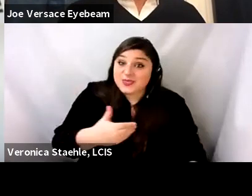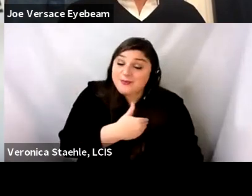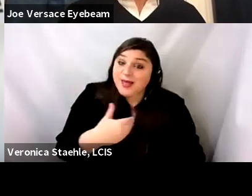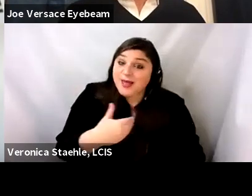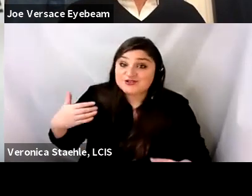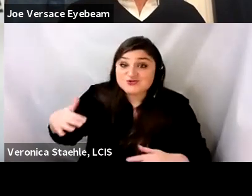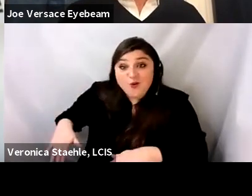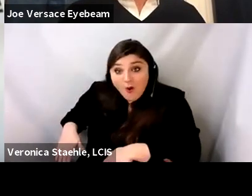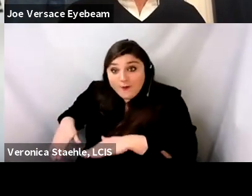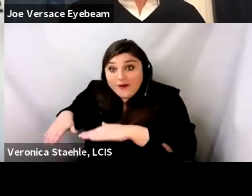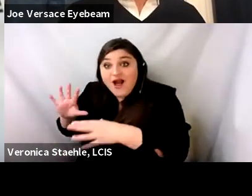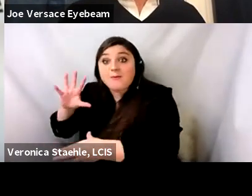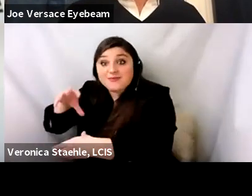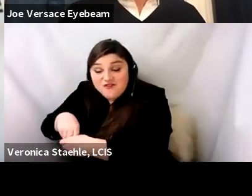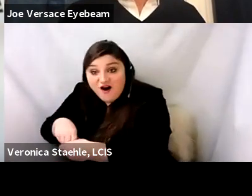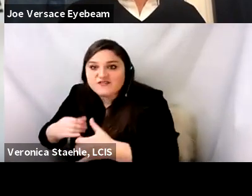were growing up.